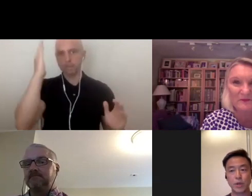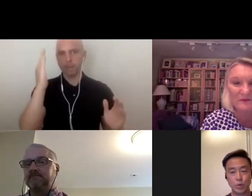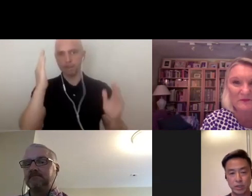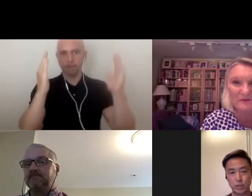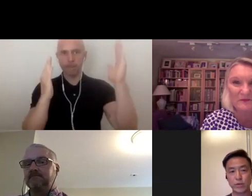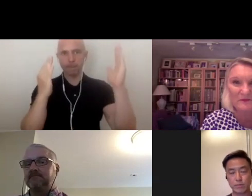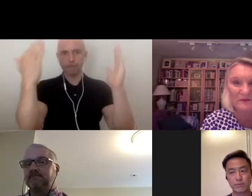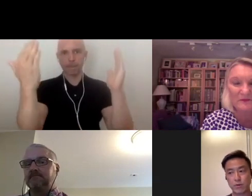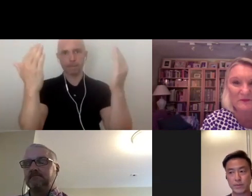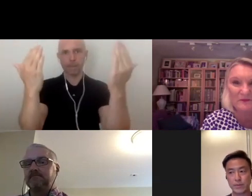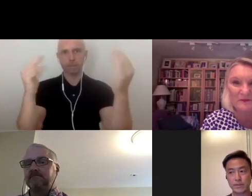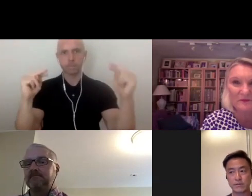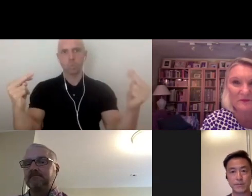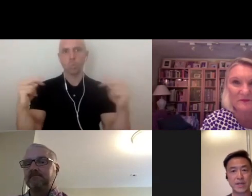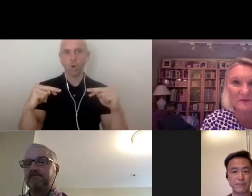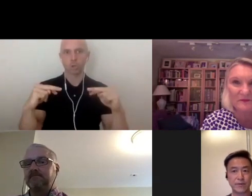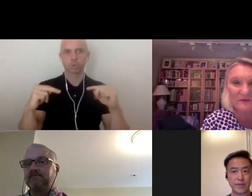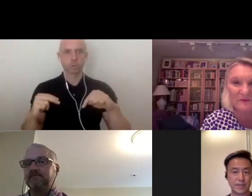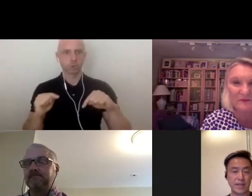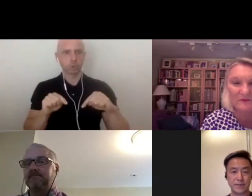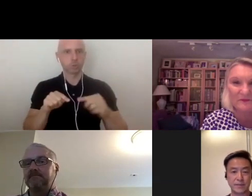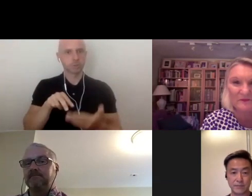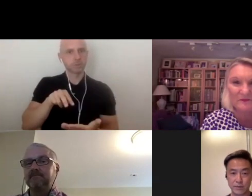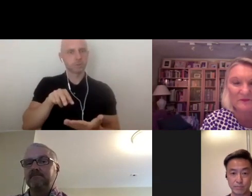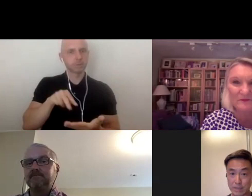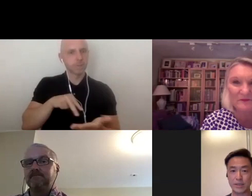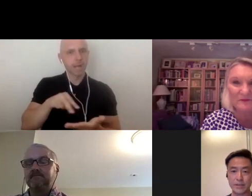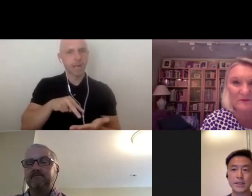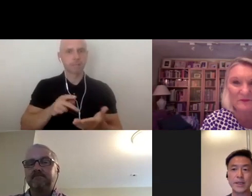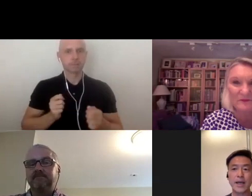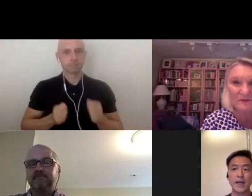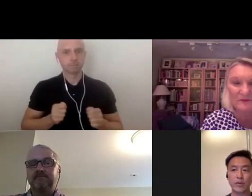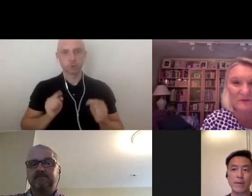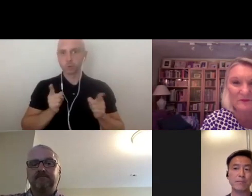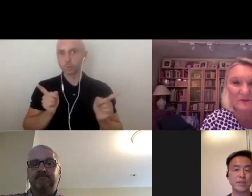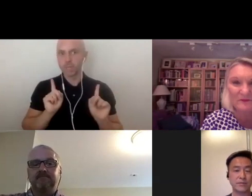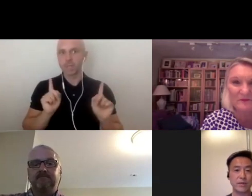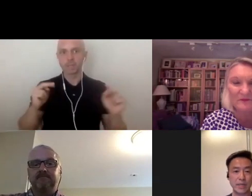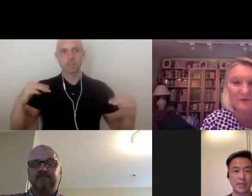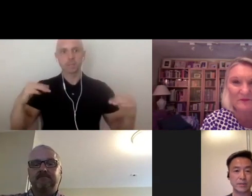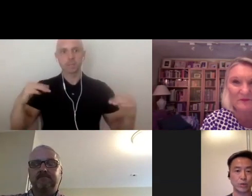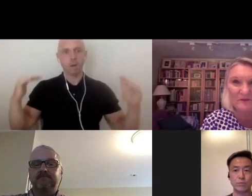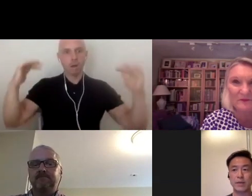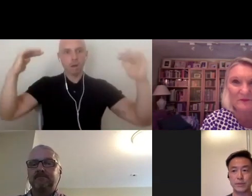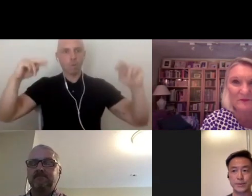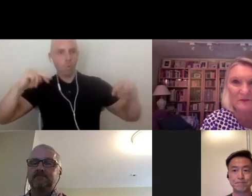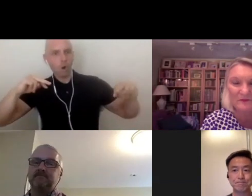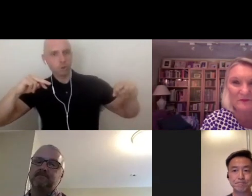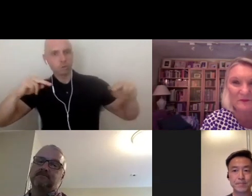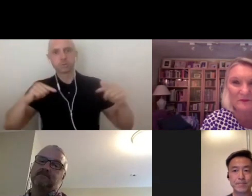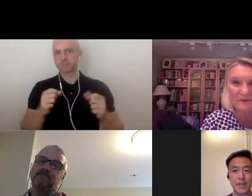people who could enjoy the performance from the comfort and safety of their balconies with members of their immediate social